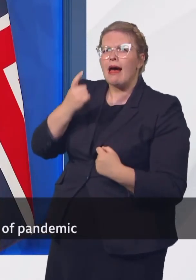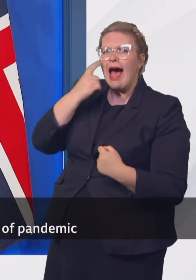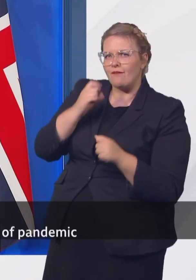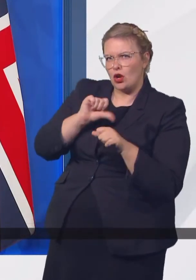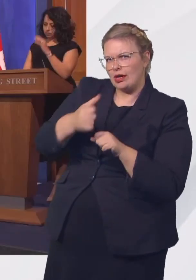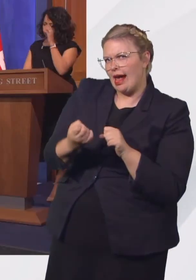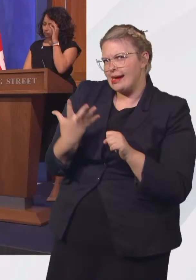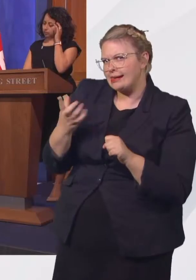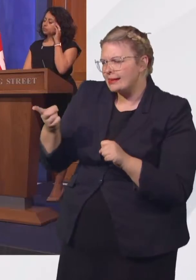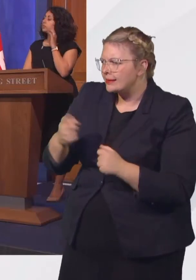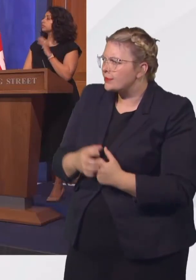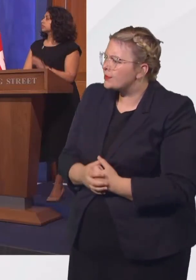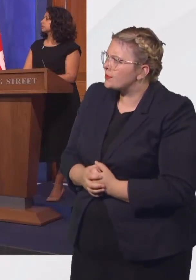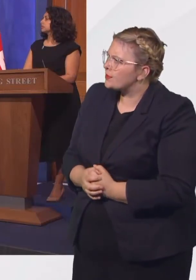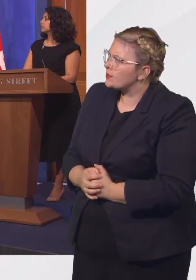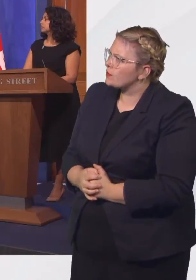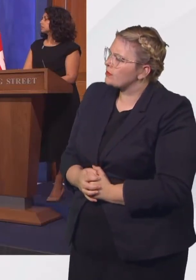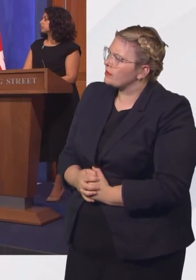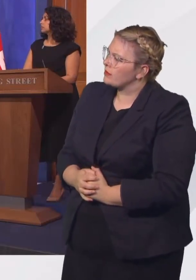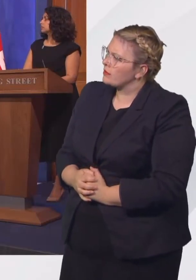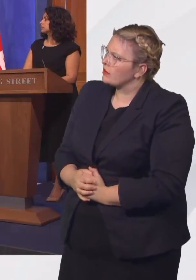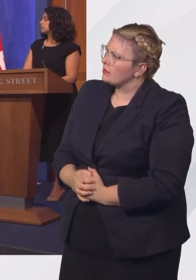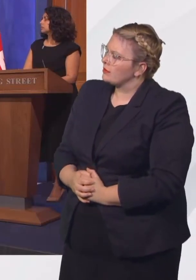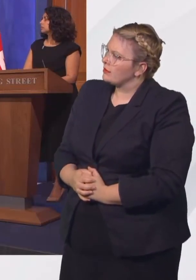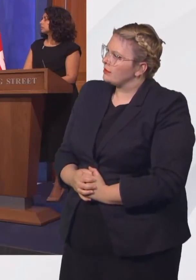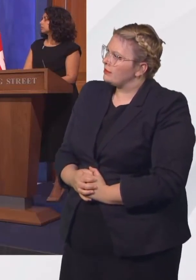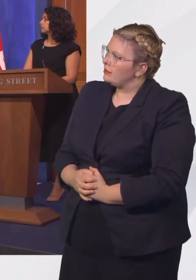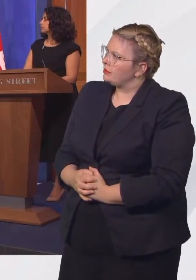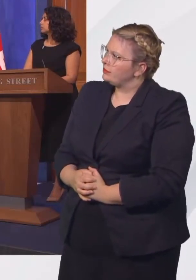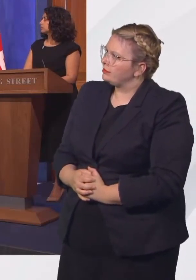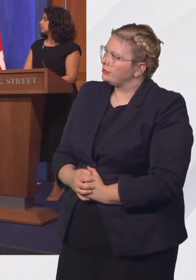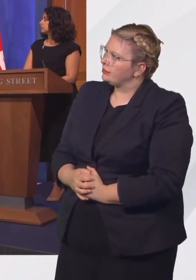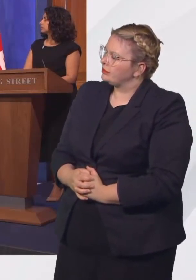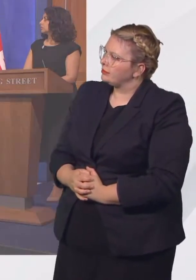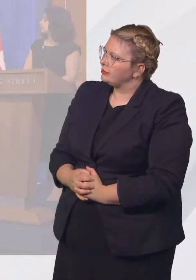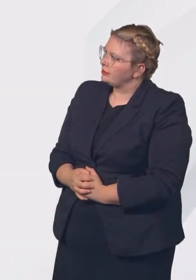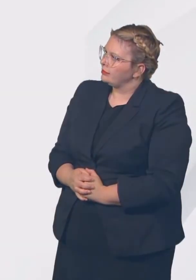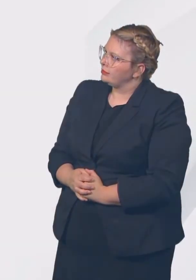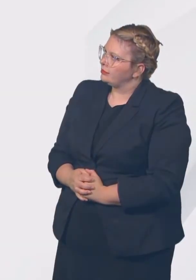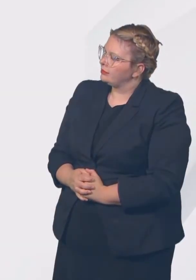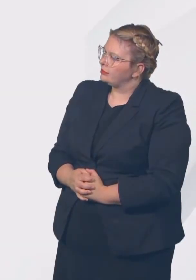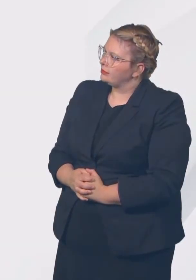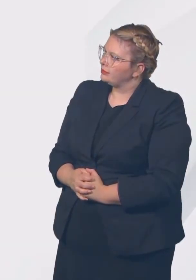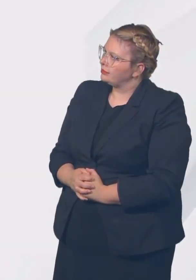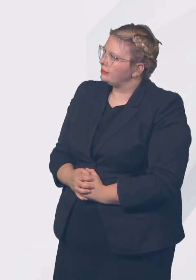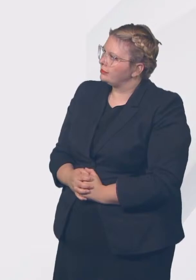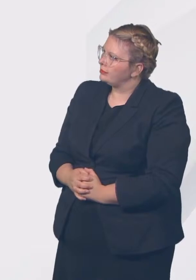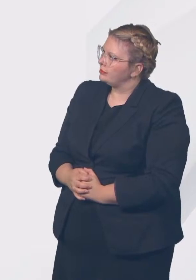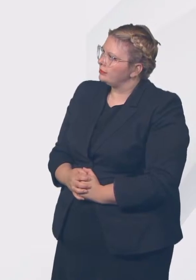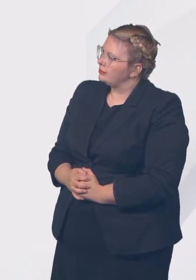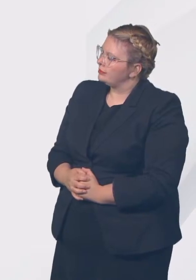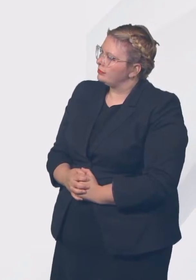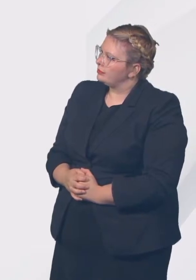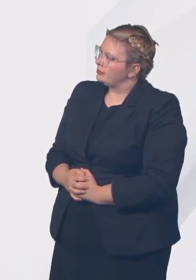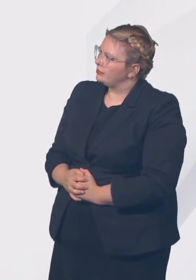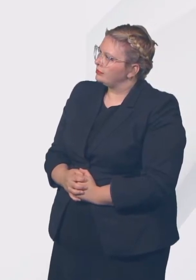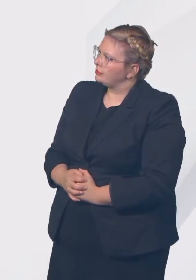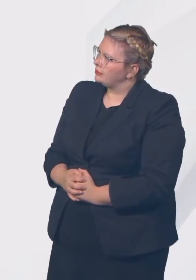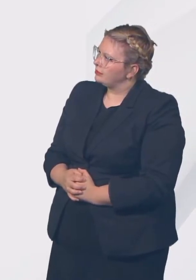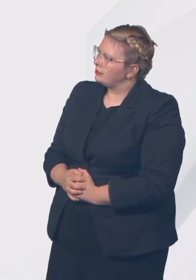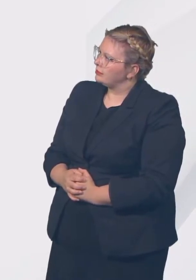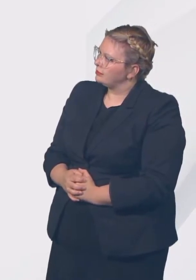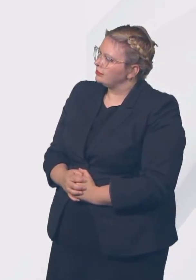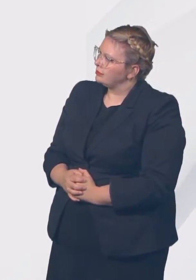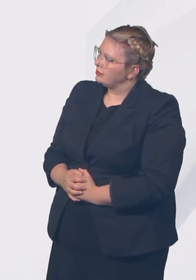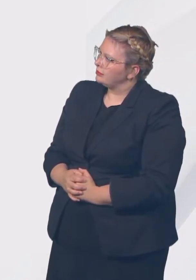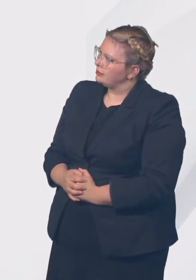the second chart, please. This data, released today by the Office for National Statistics, is from a national survey